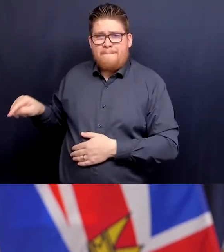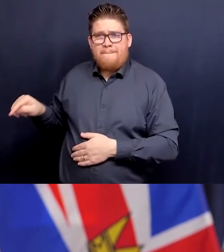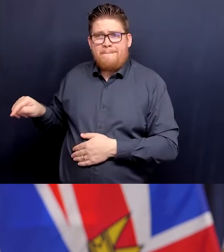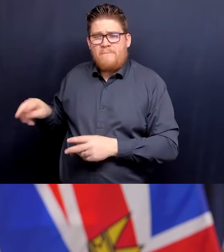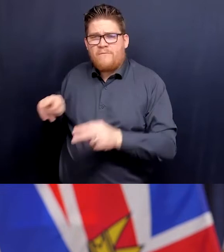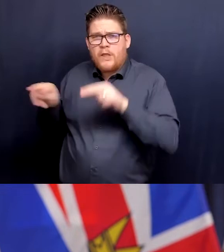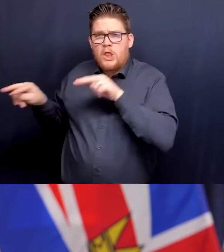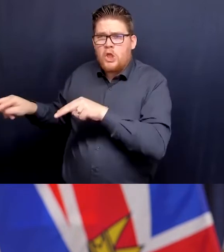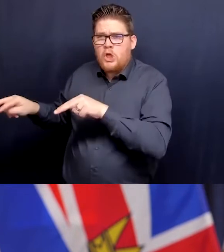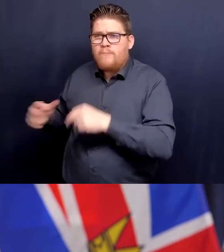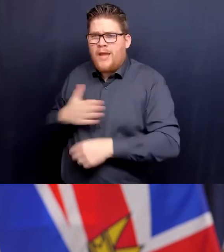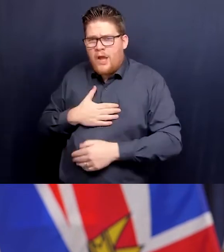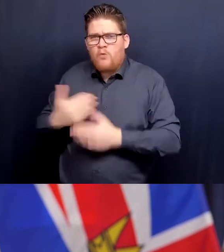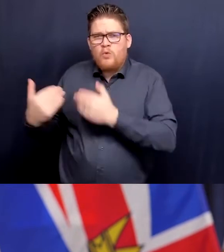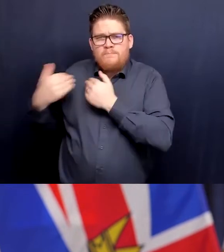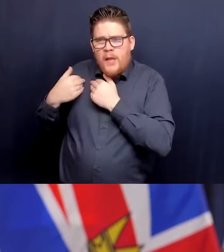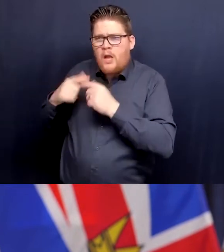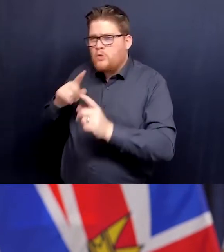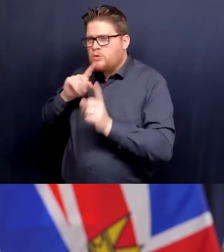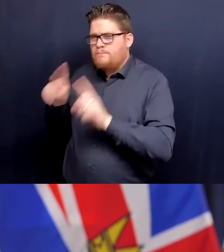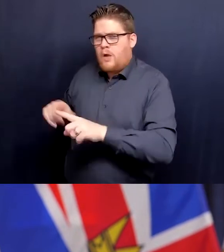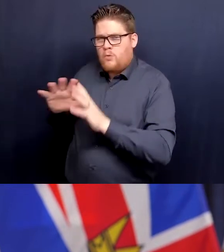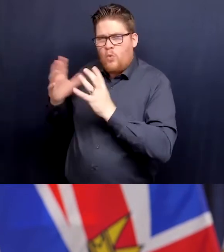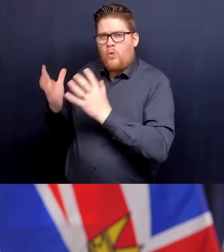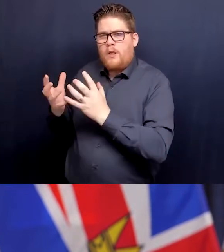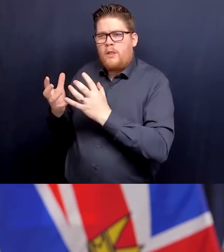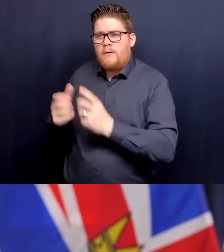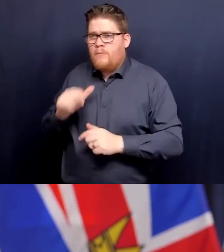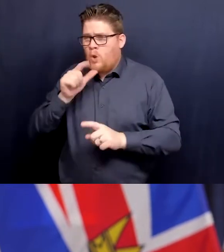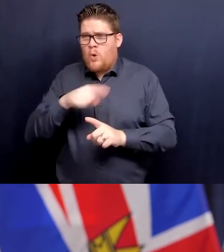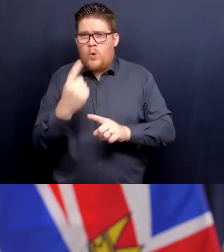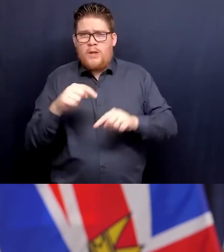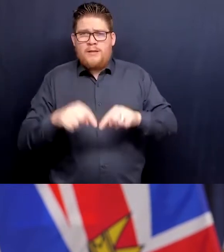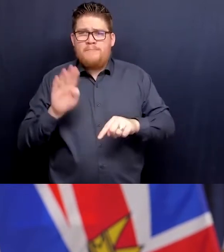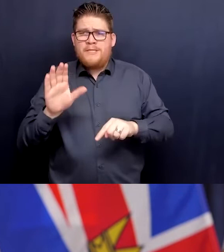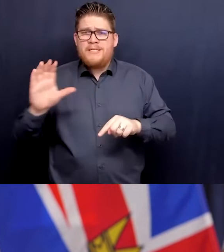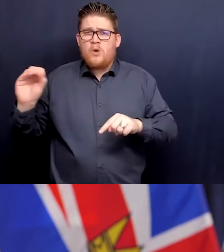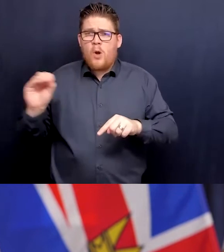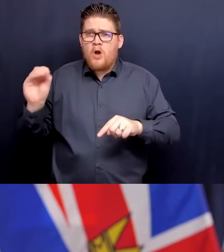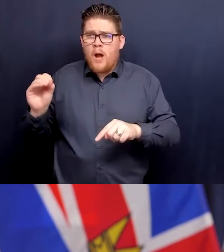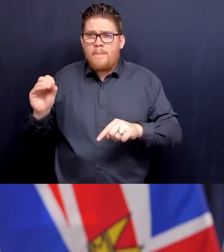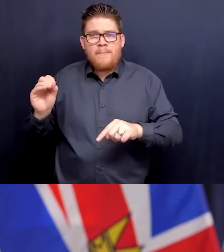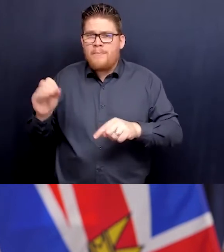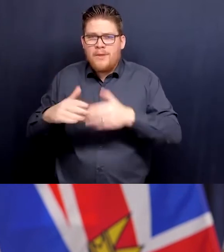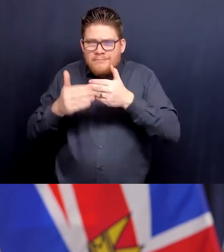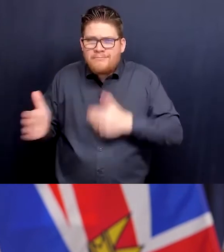period, to both the Omicron variant of concern and the future of COVID-19. So it matters in